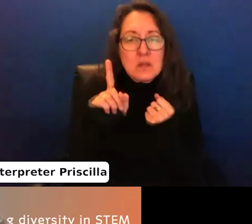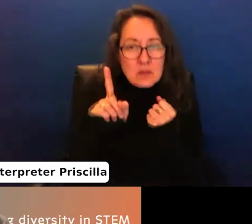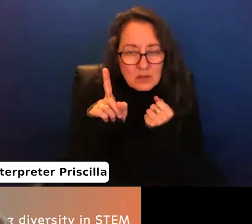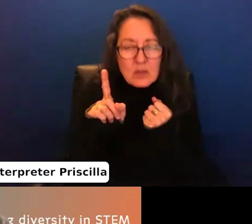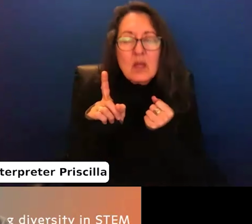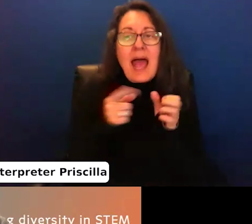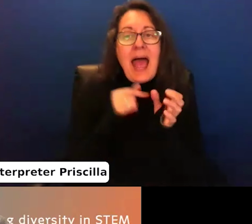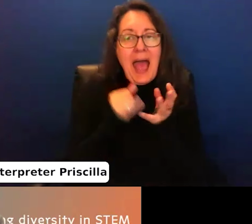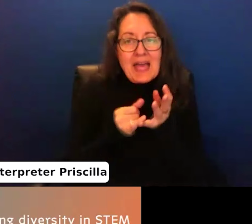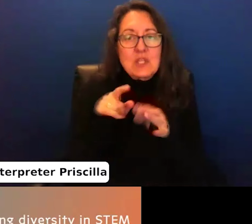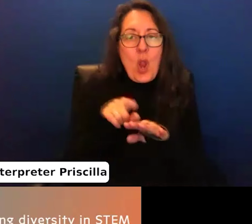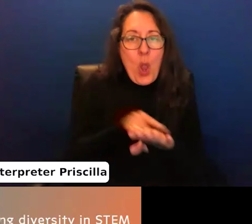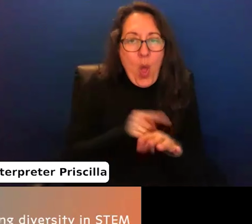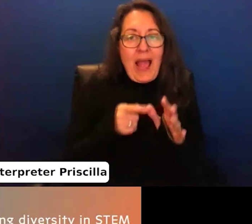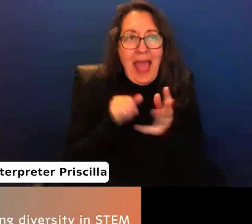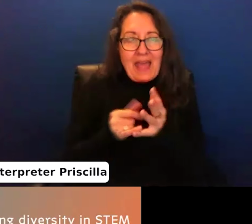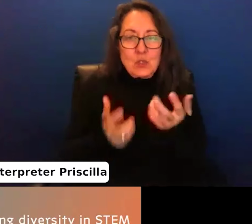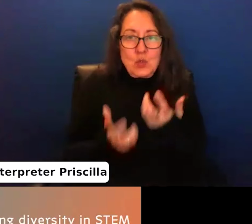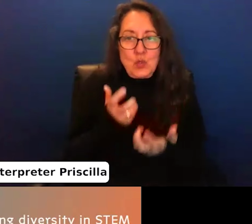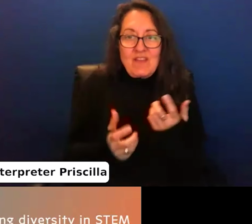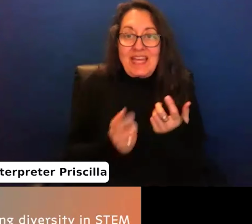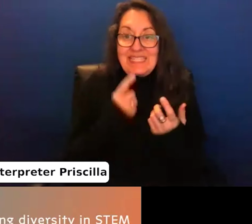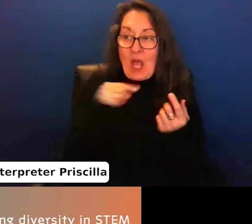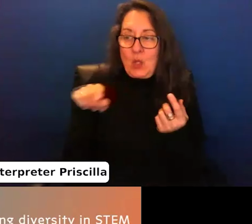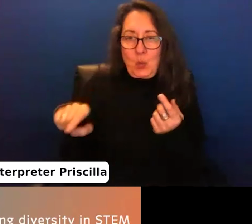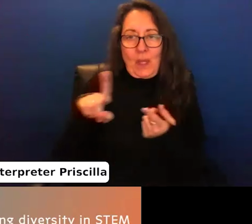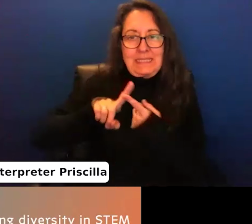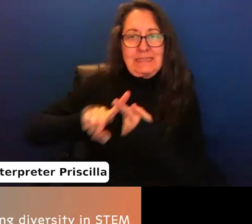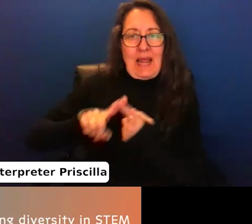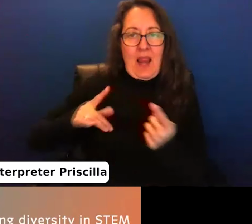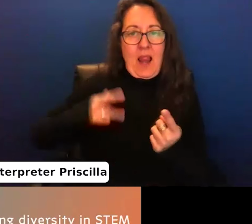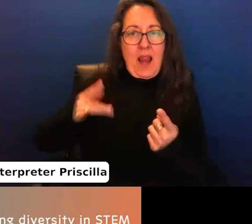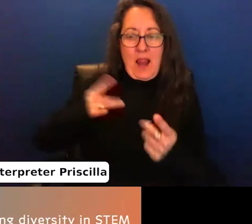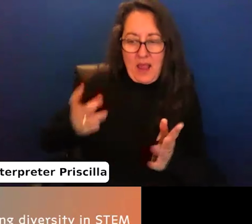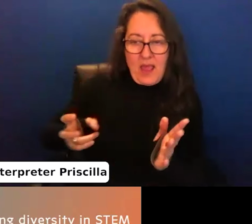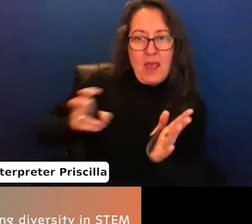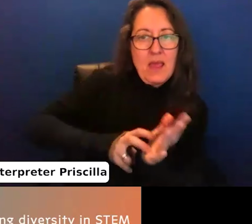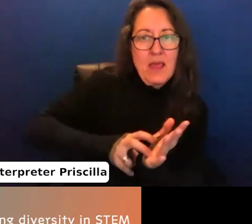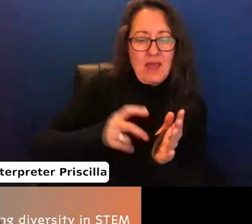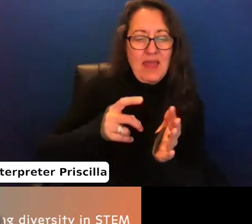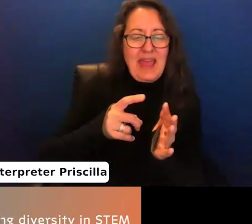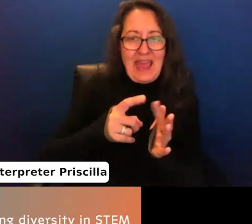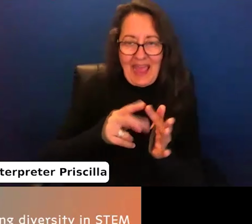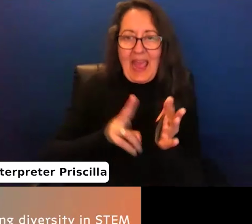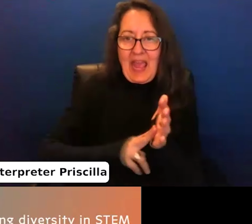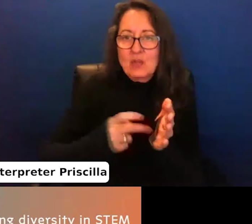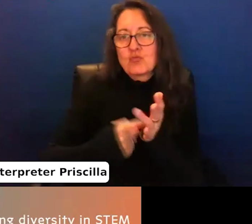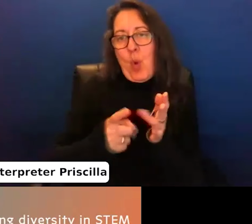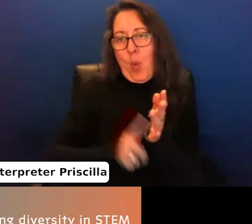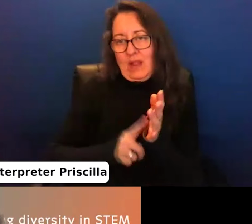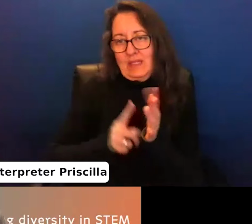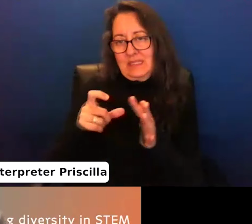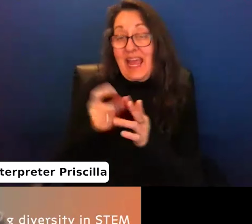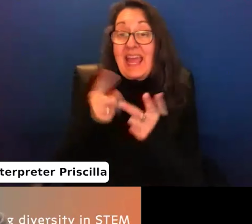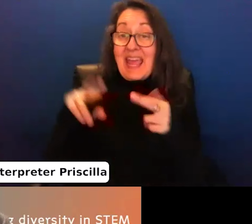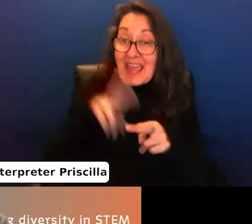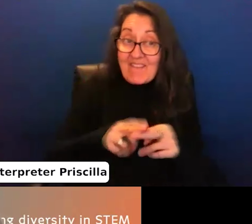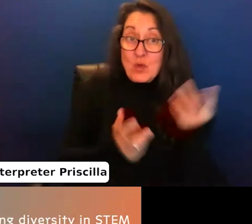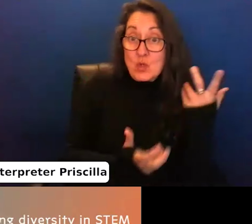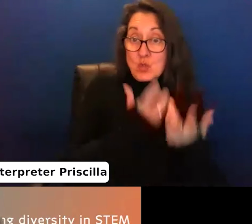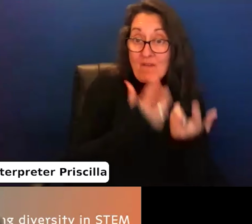still enrolled. If for whatever reason the university deems exchange where you're not